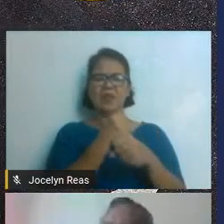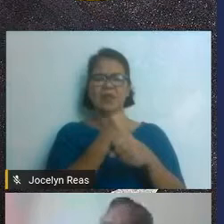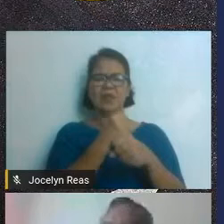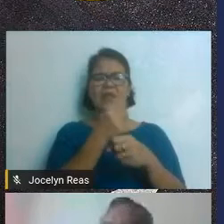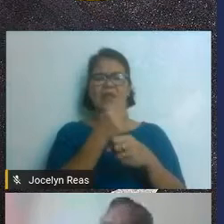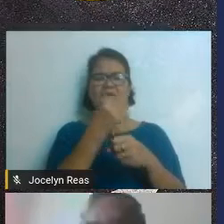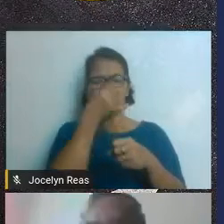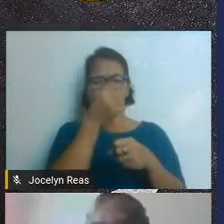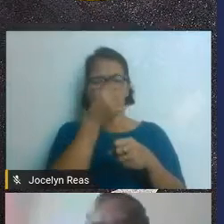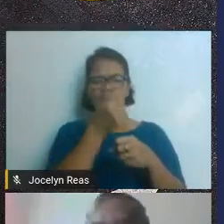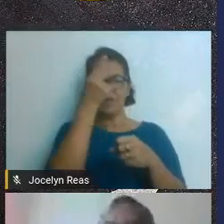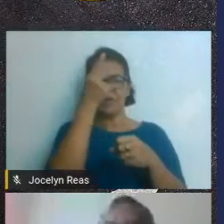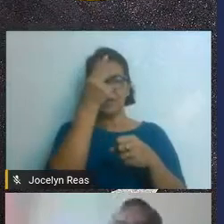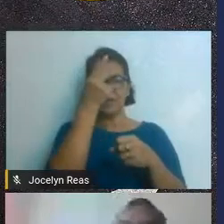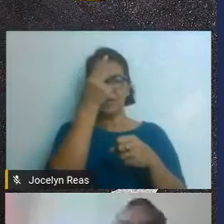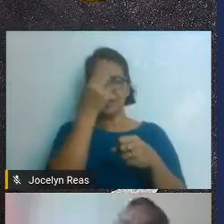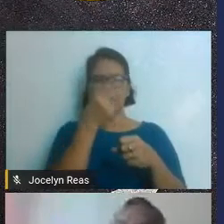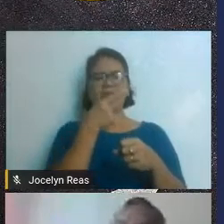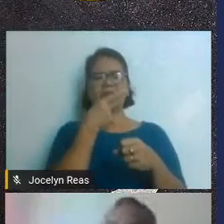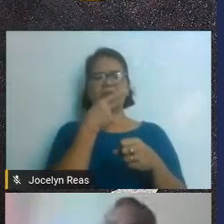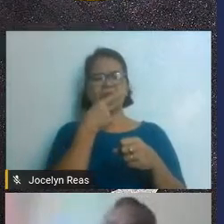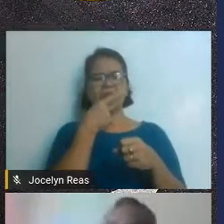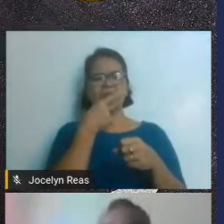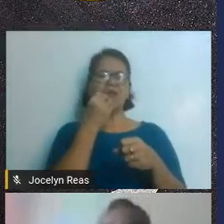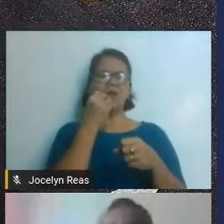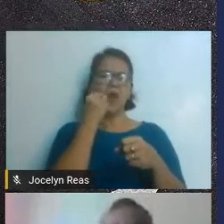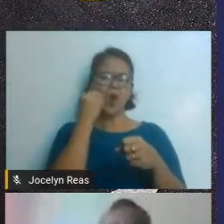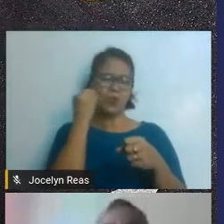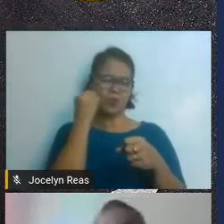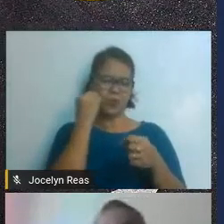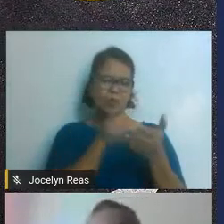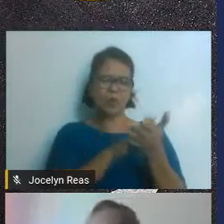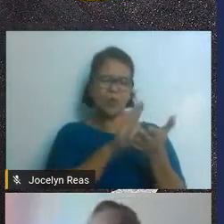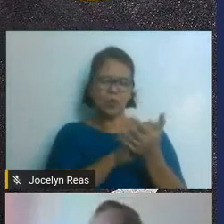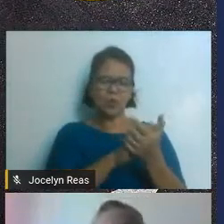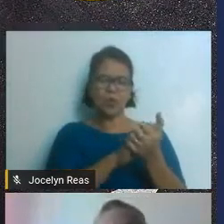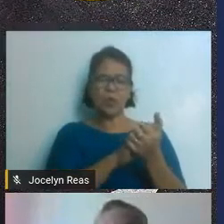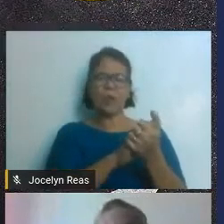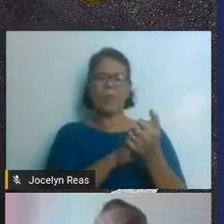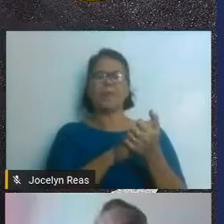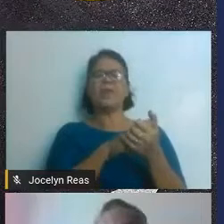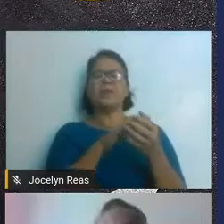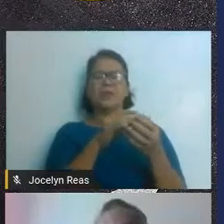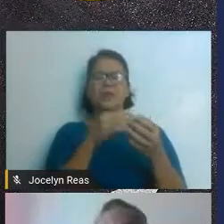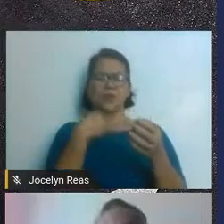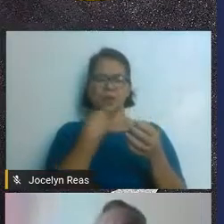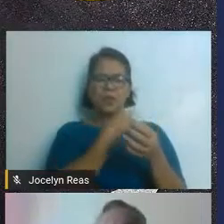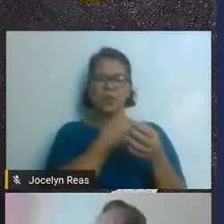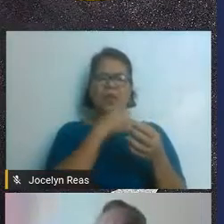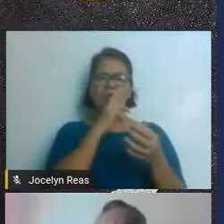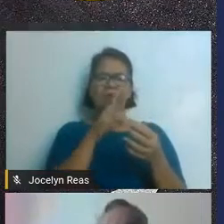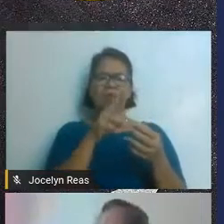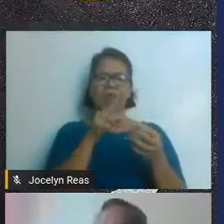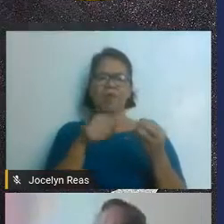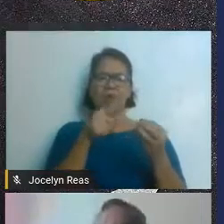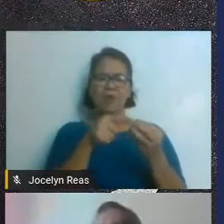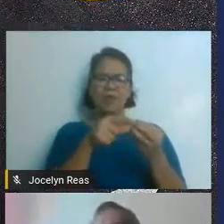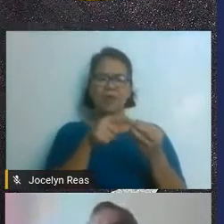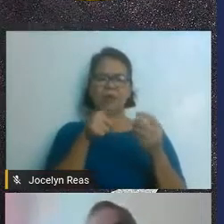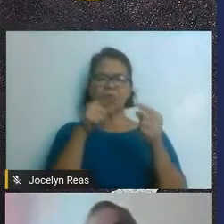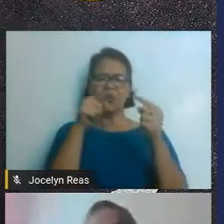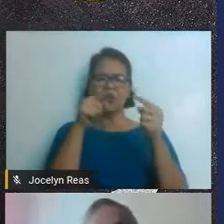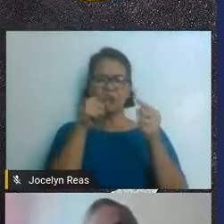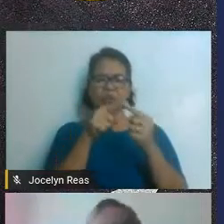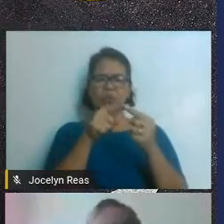so hino-homeschool. We are about to also release a policy that will authorize the Department of